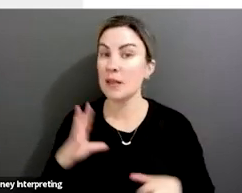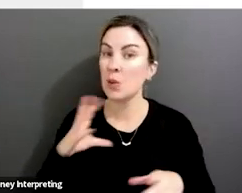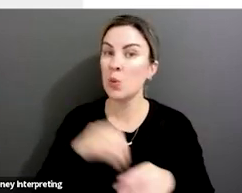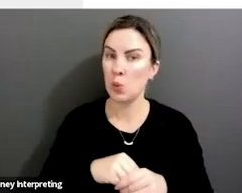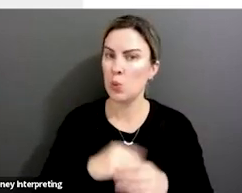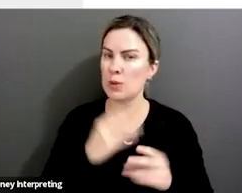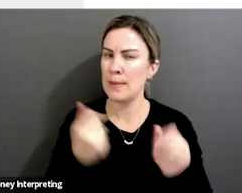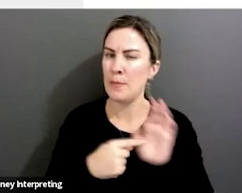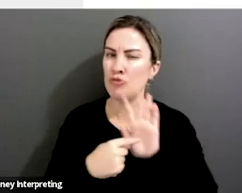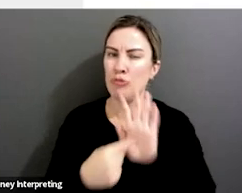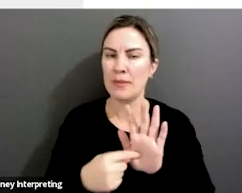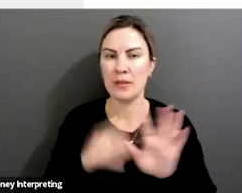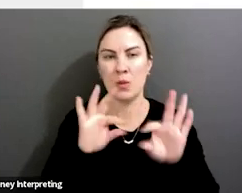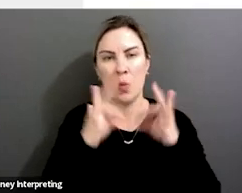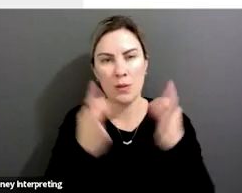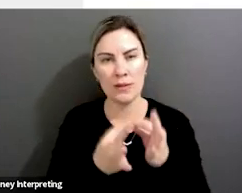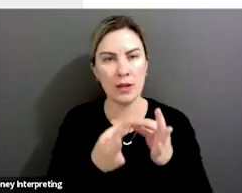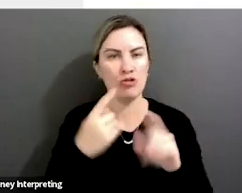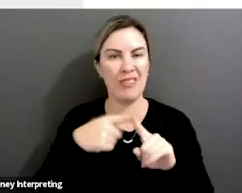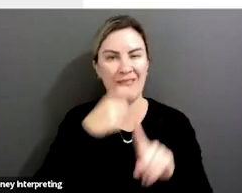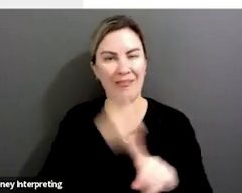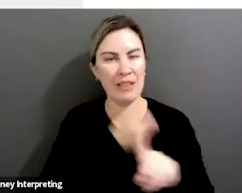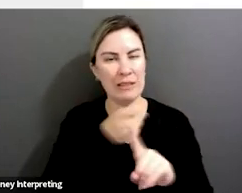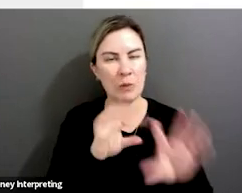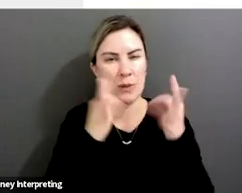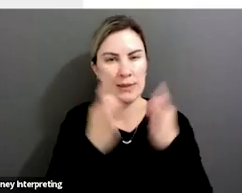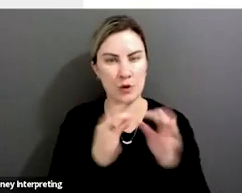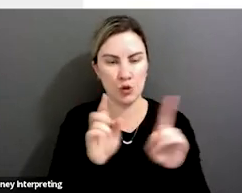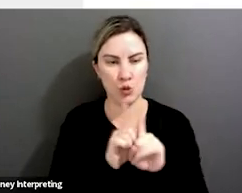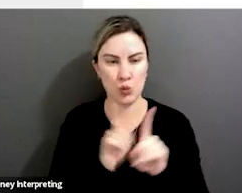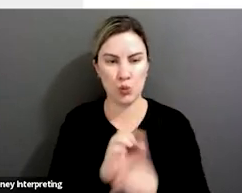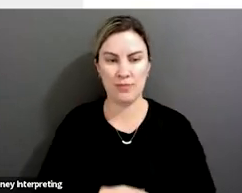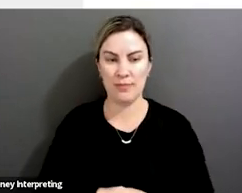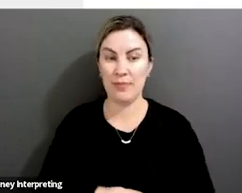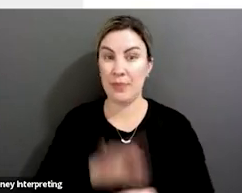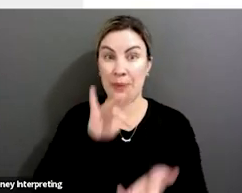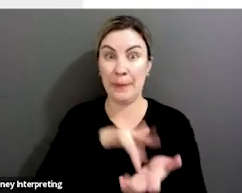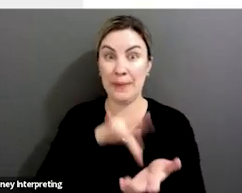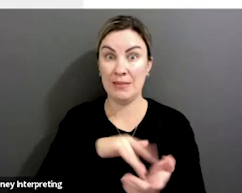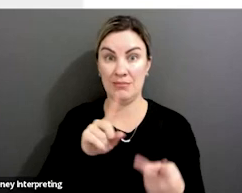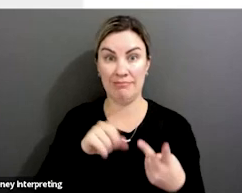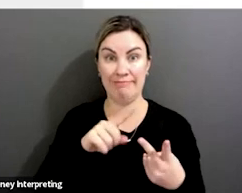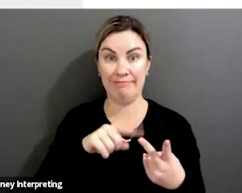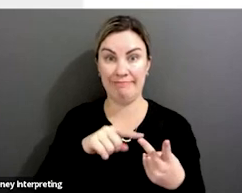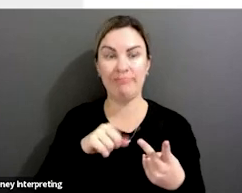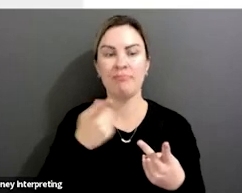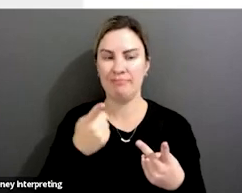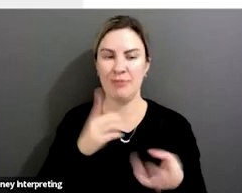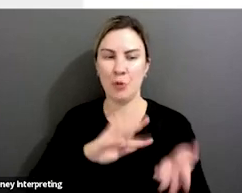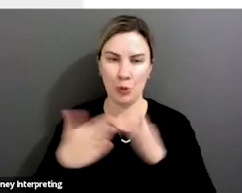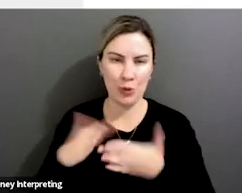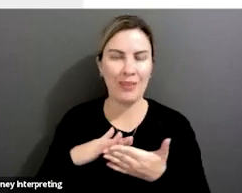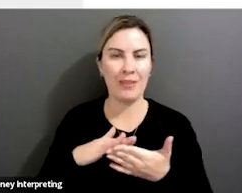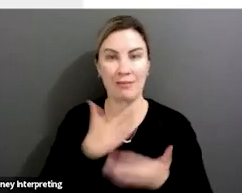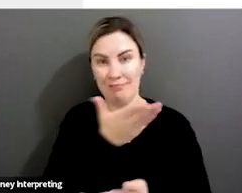representative organizations and advocates. In the center, which we want this webinar to be all about you, community, health, disability,